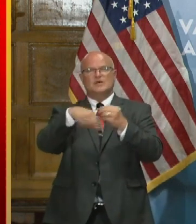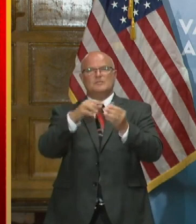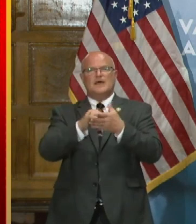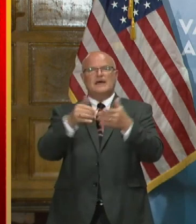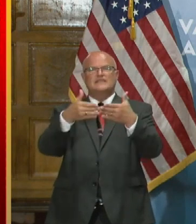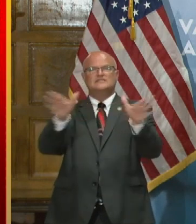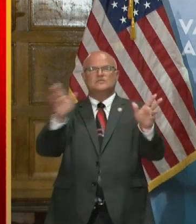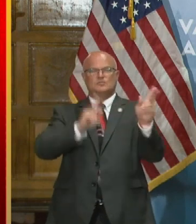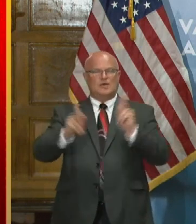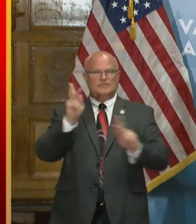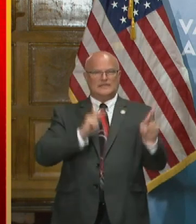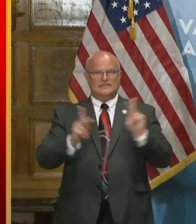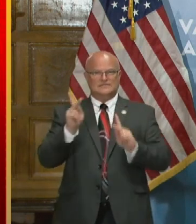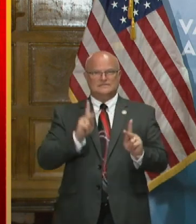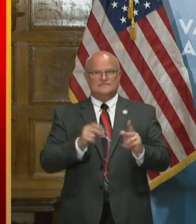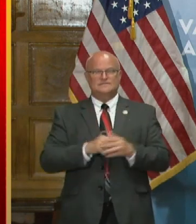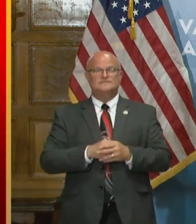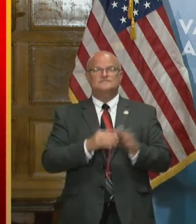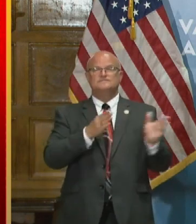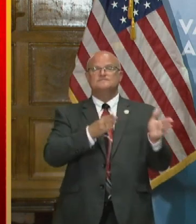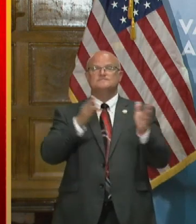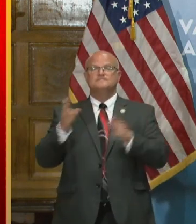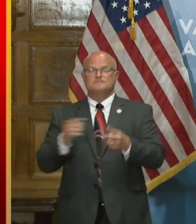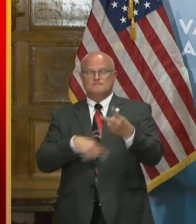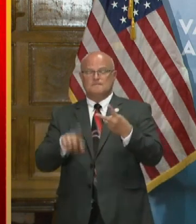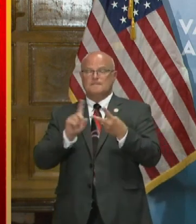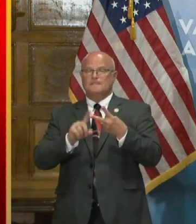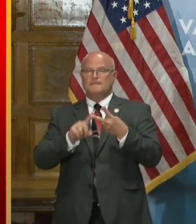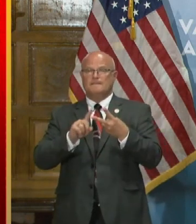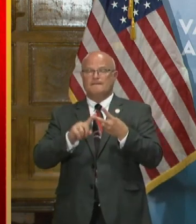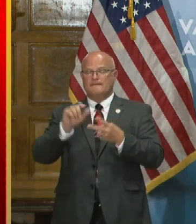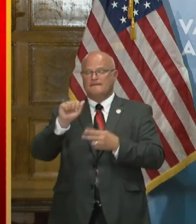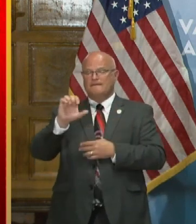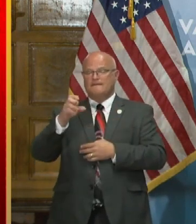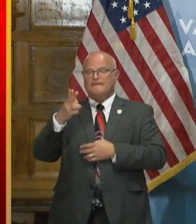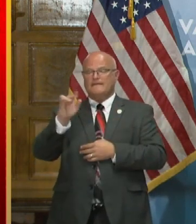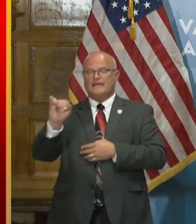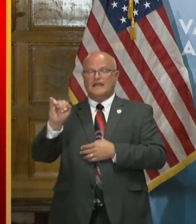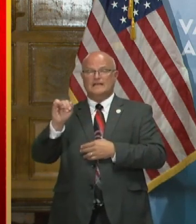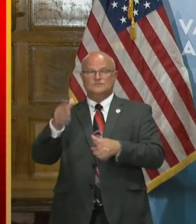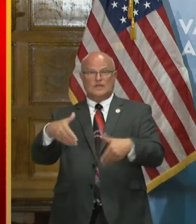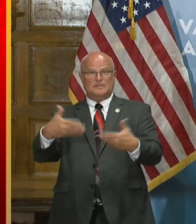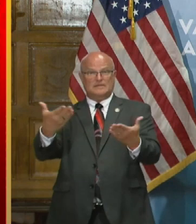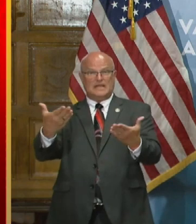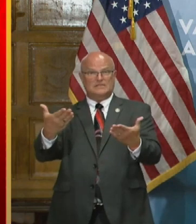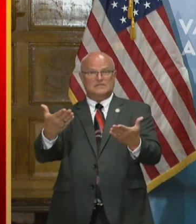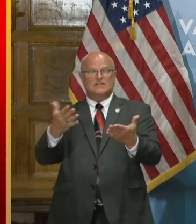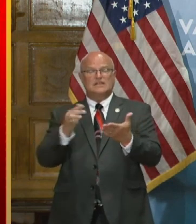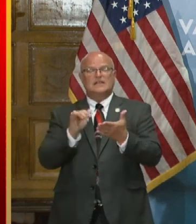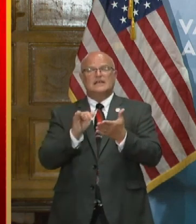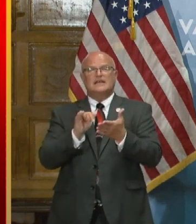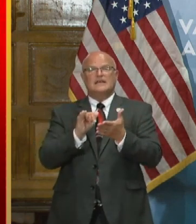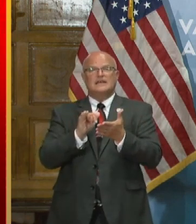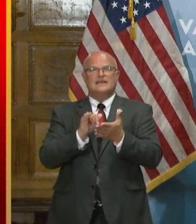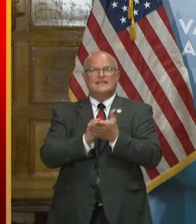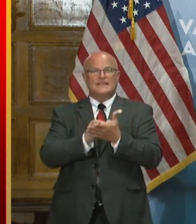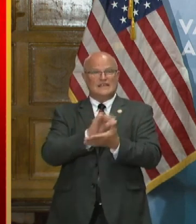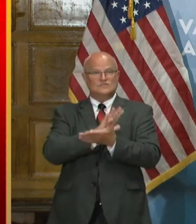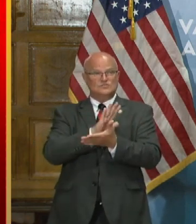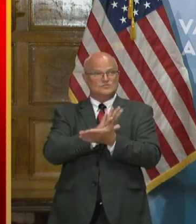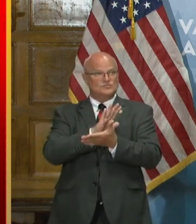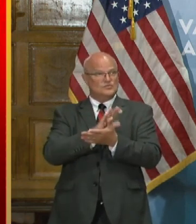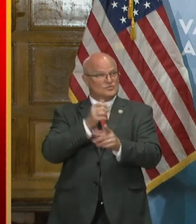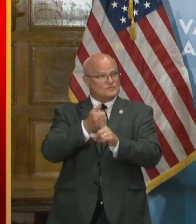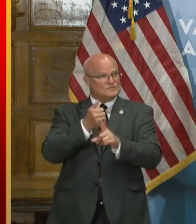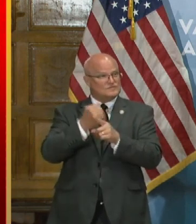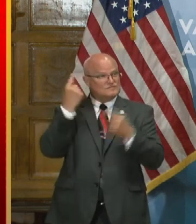to the general population. Secondly, in reference to ACI's recommendation that school